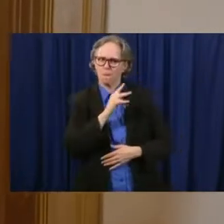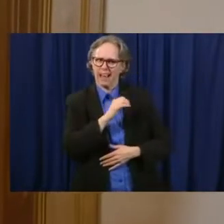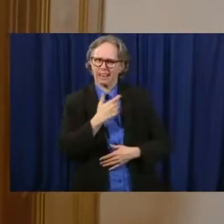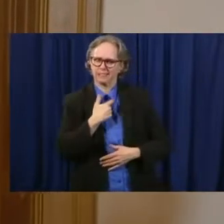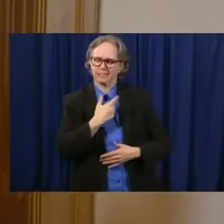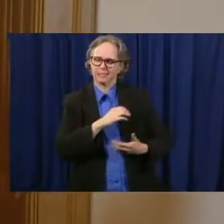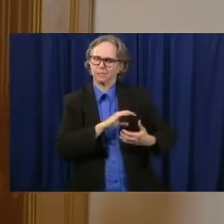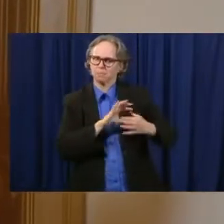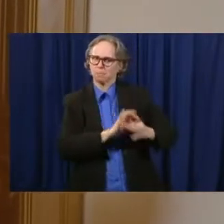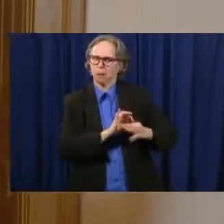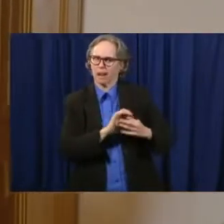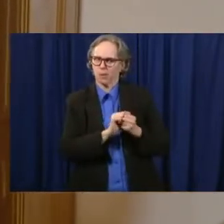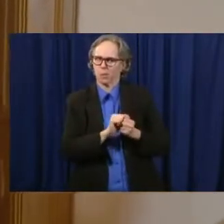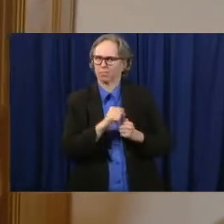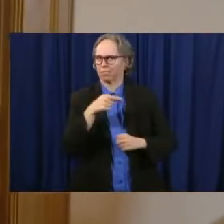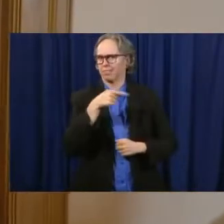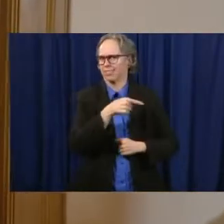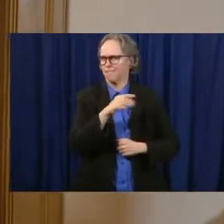guess. So yeah,